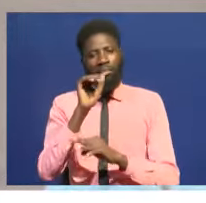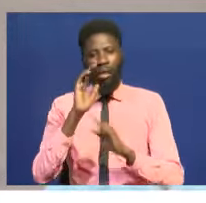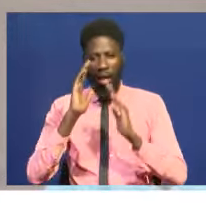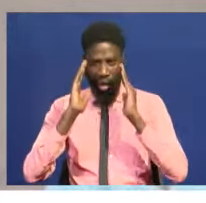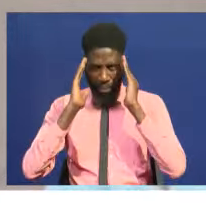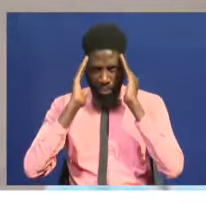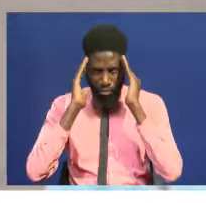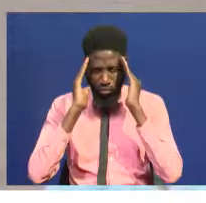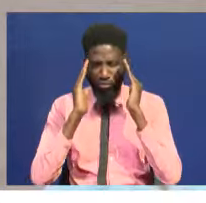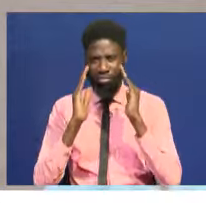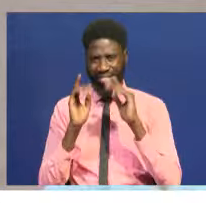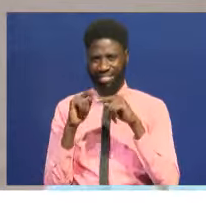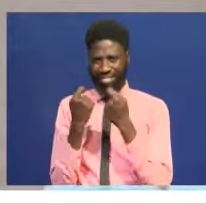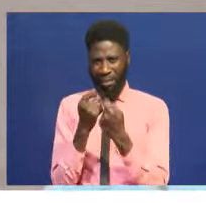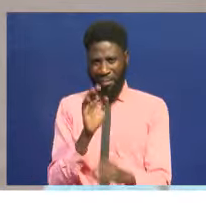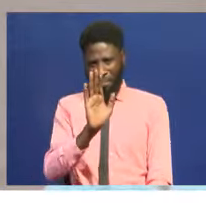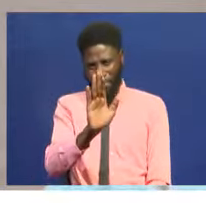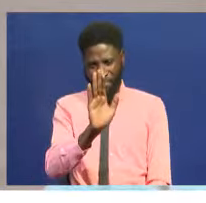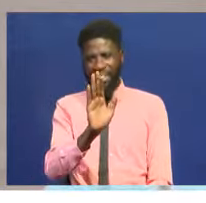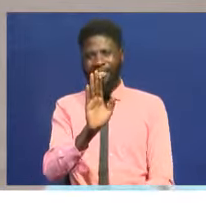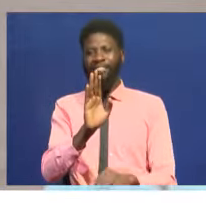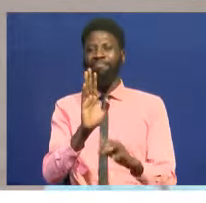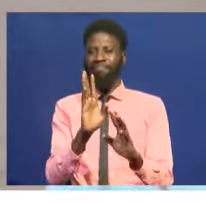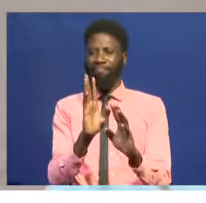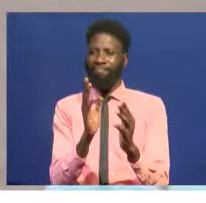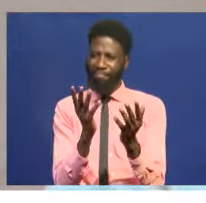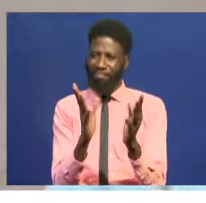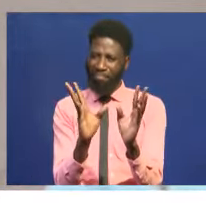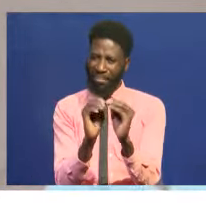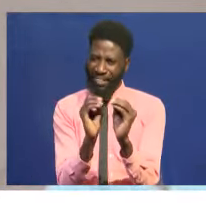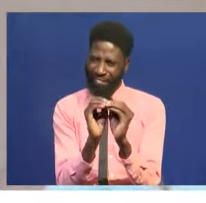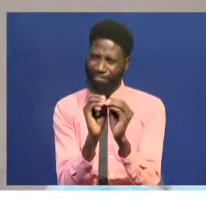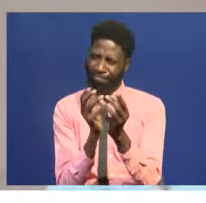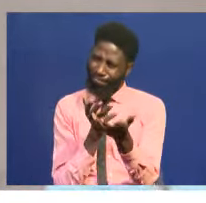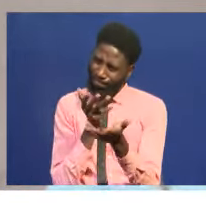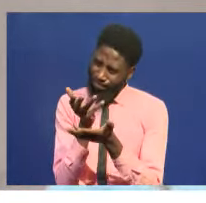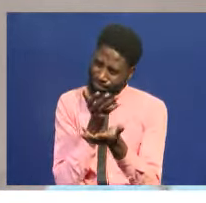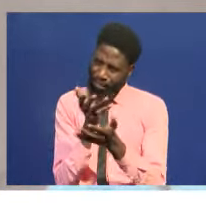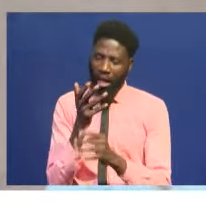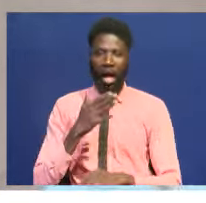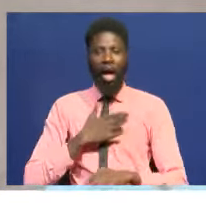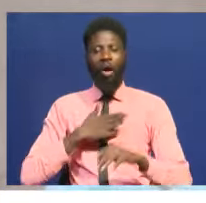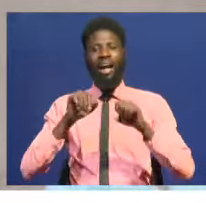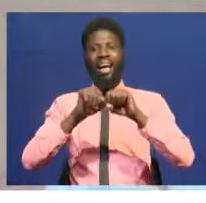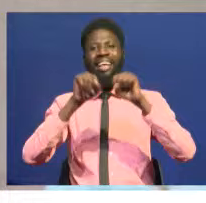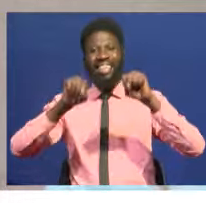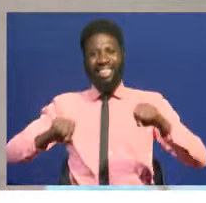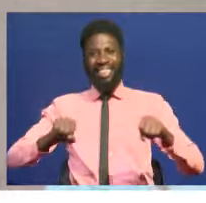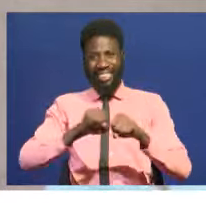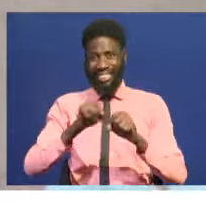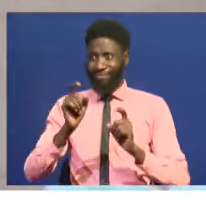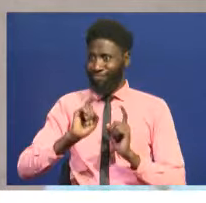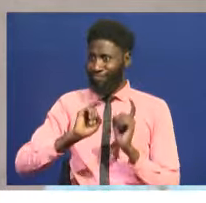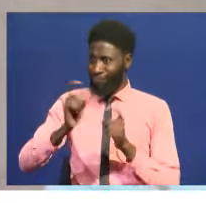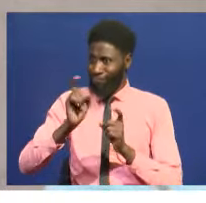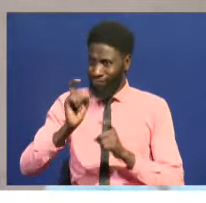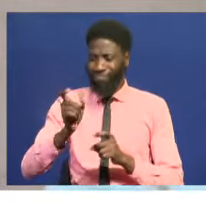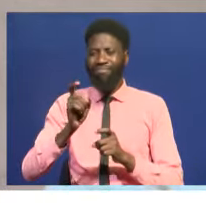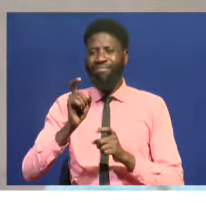to sit down and recalibrate our reward system so that there